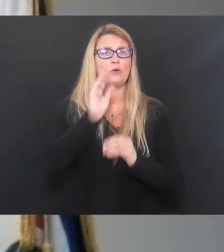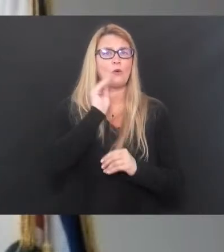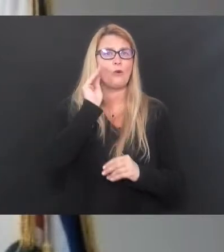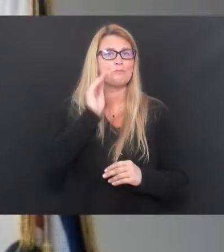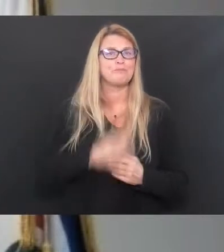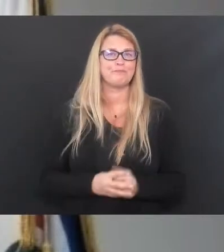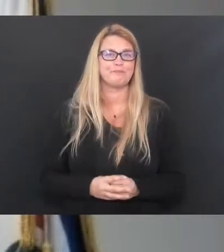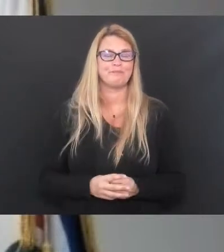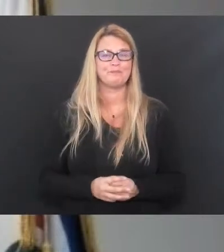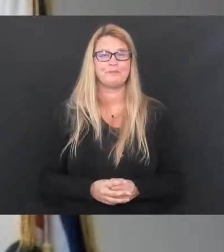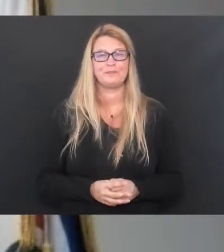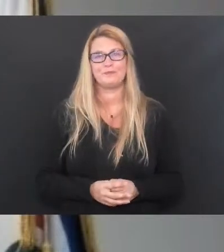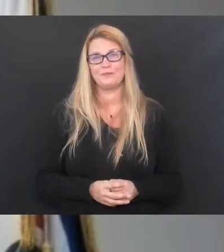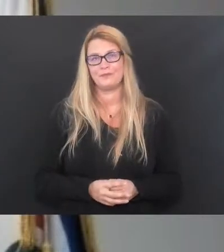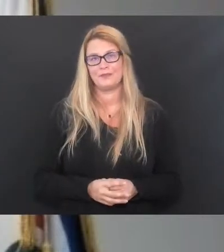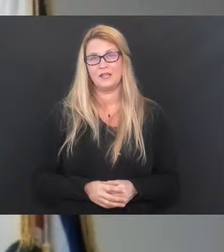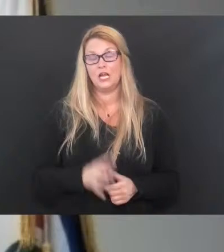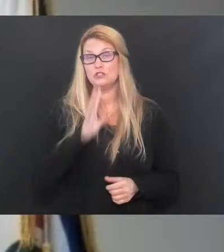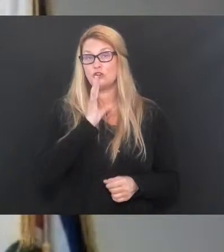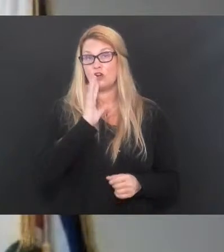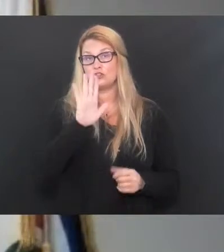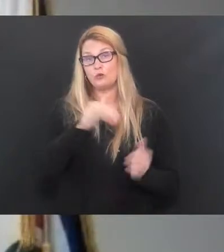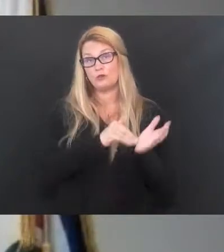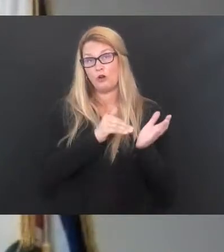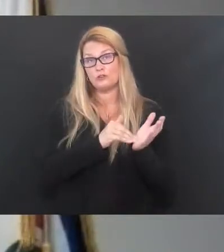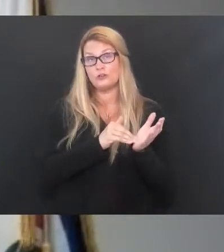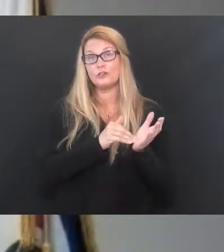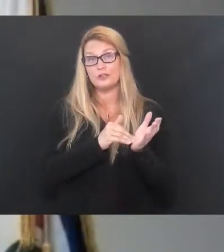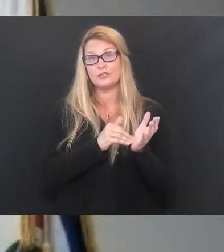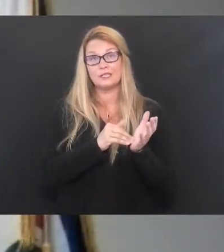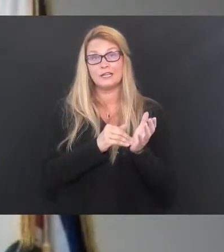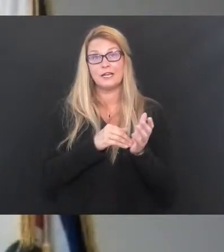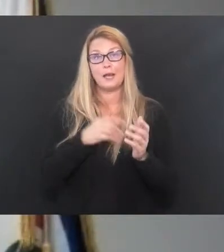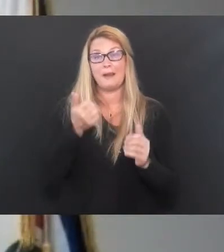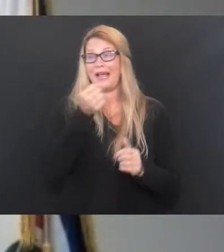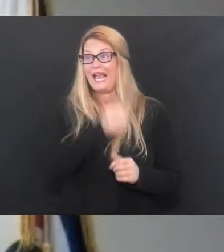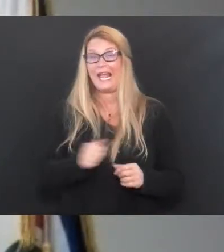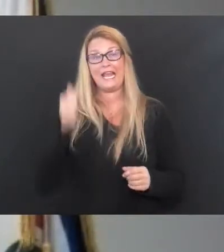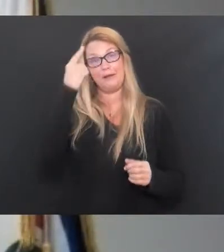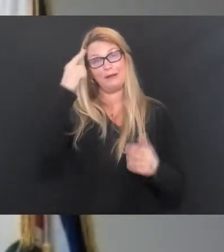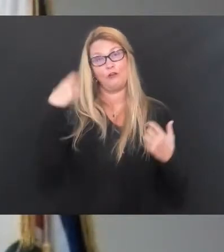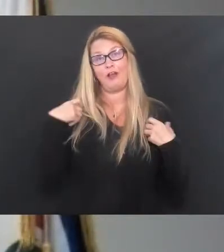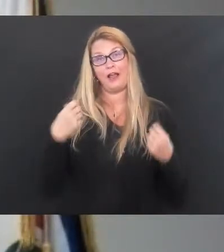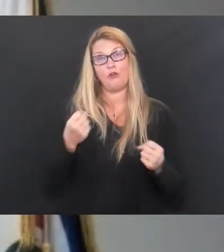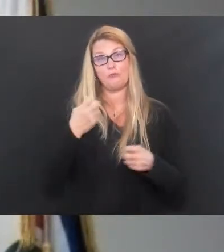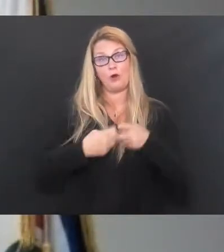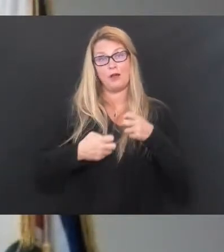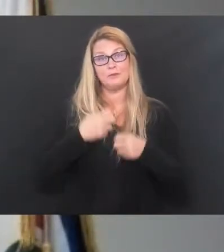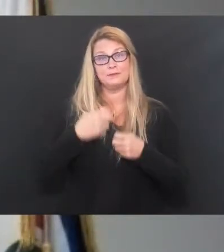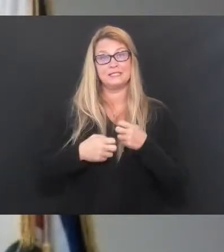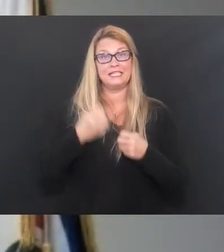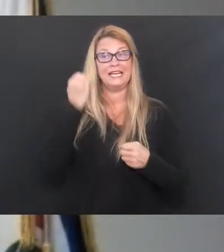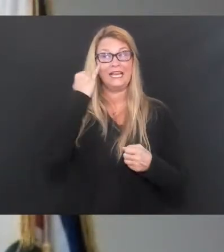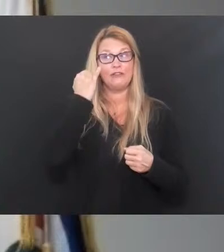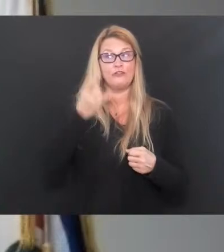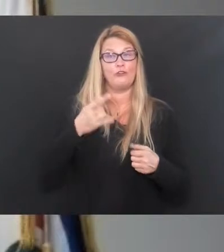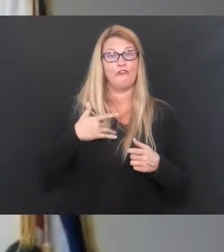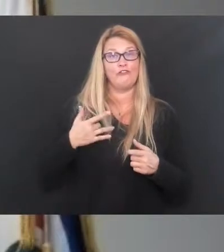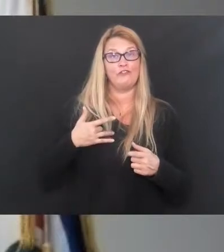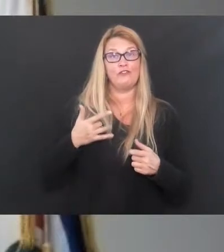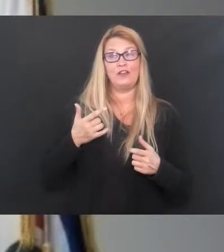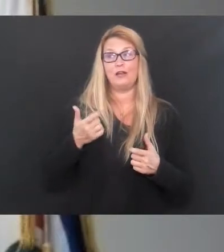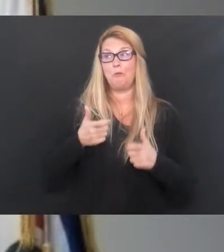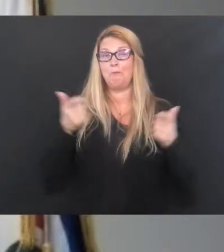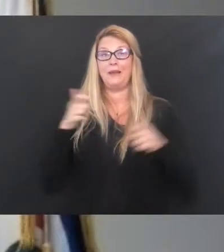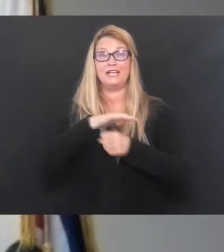pandemic. Talk to your healthcare provider about your mental health concerns, especially if you are experiencing acute stress that is getting in the